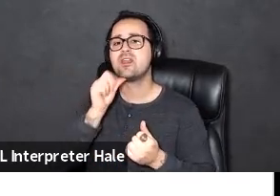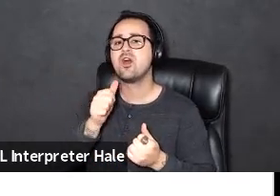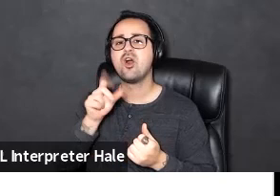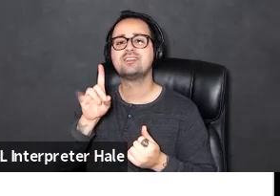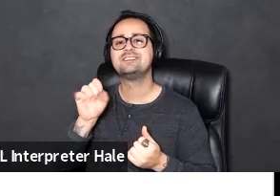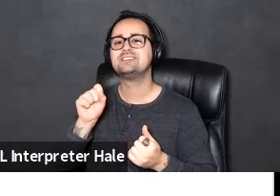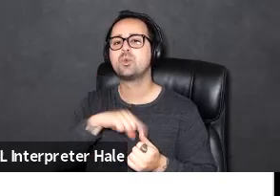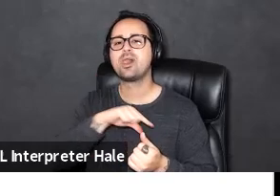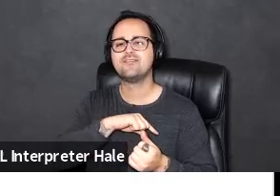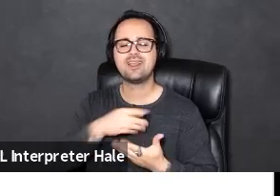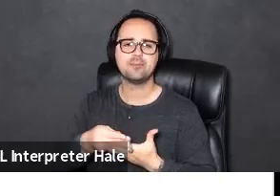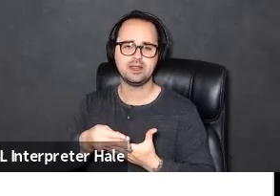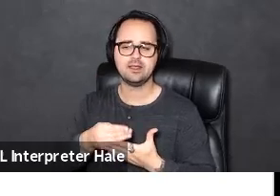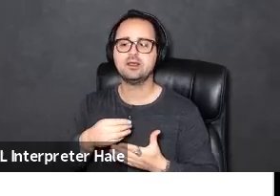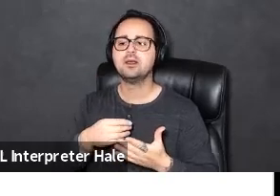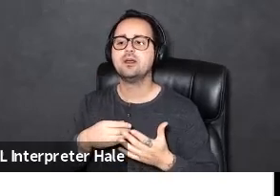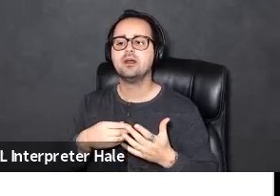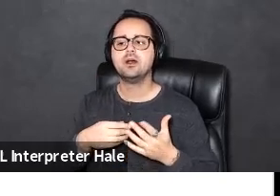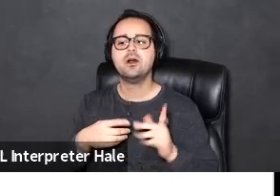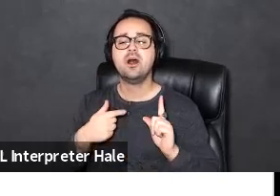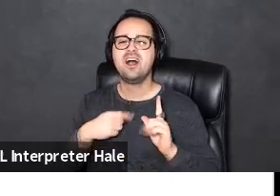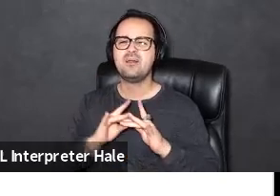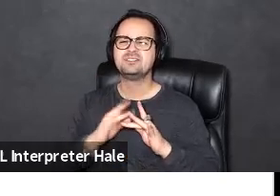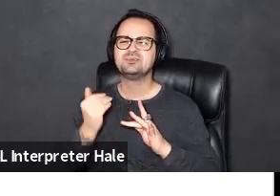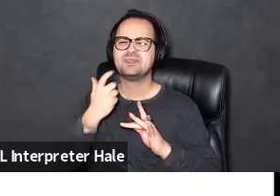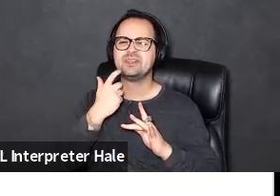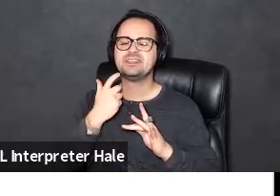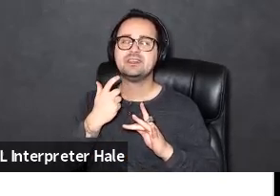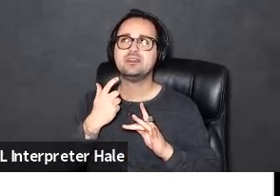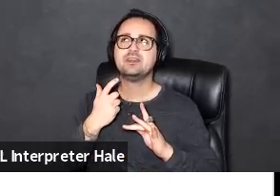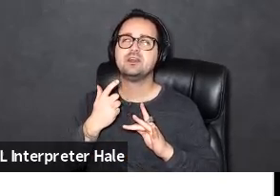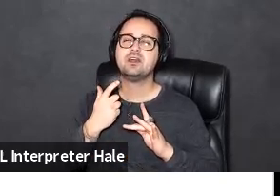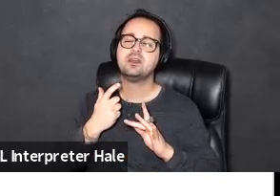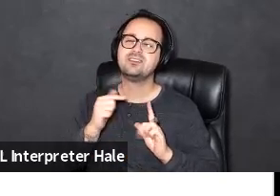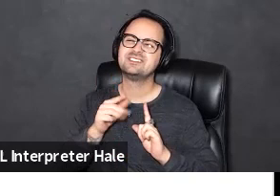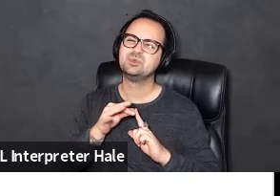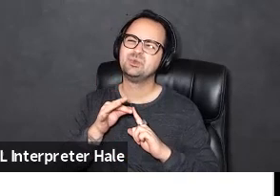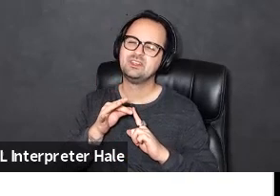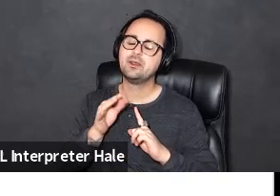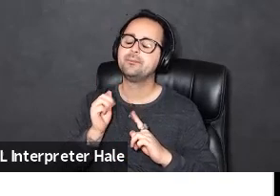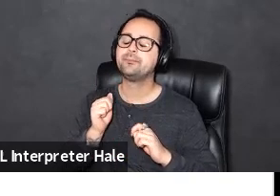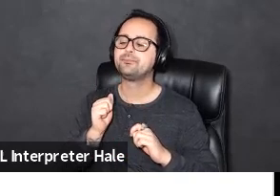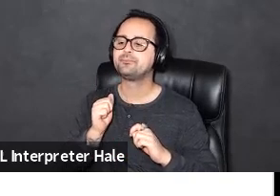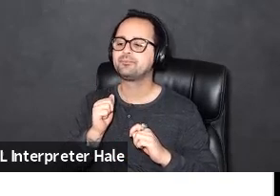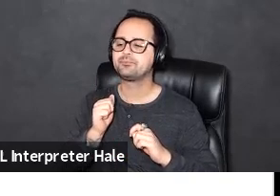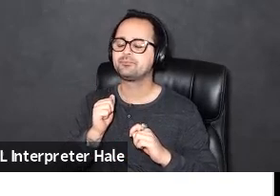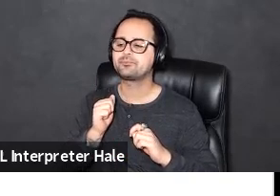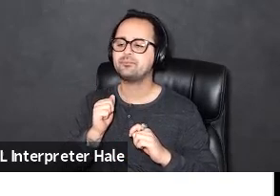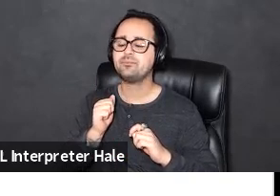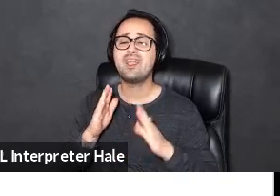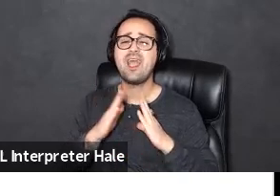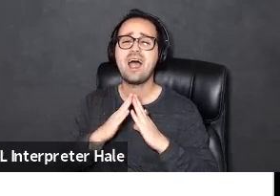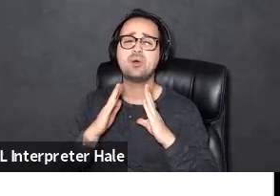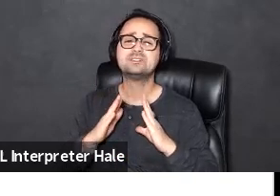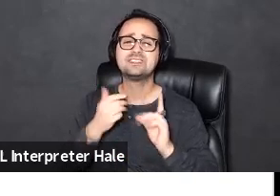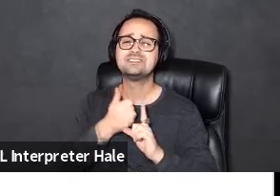non-disqualifying assets. And one of the things, and I mentioned it briefly there, it's a unique thing that housing is just